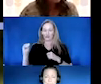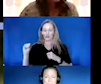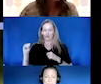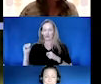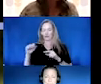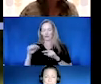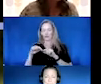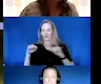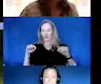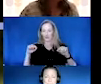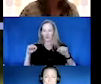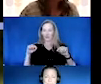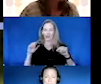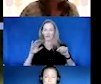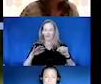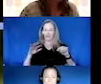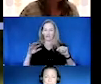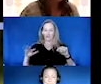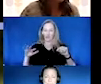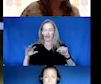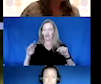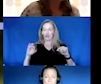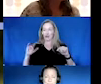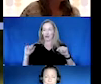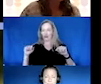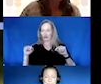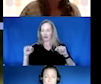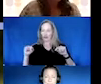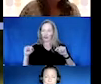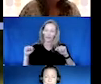Tucson is 125 miles one way.